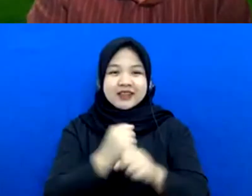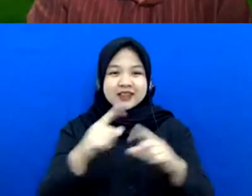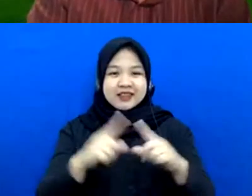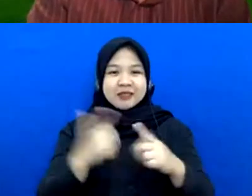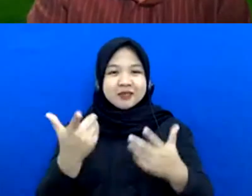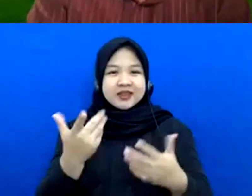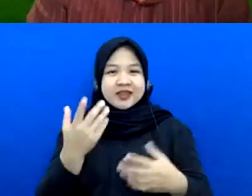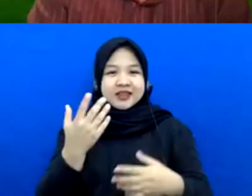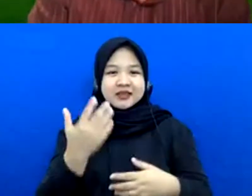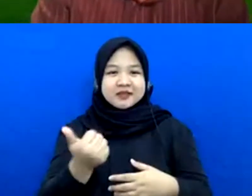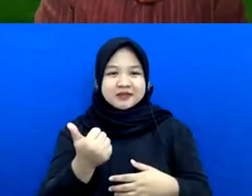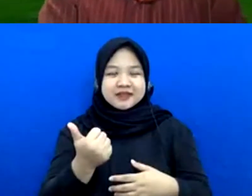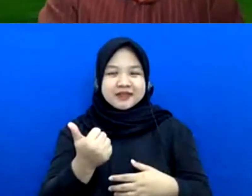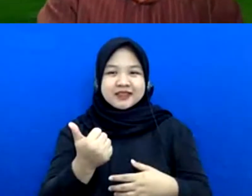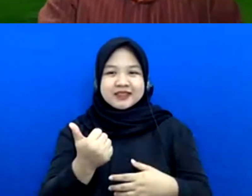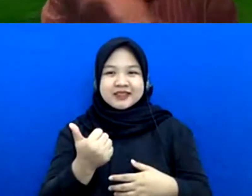probably a little bit more down my